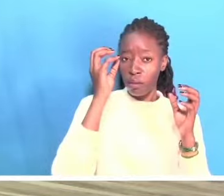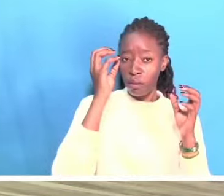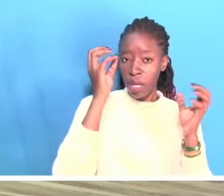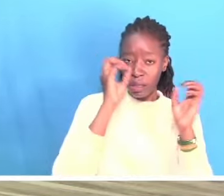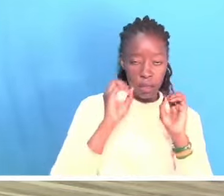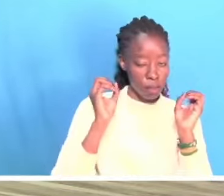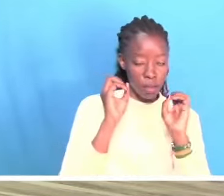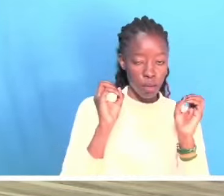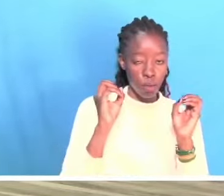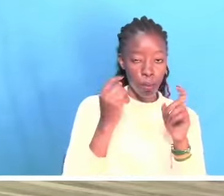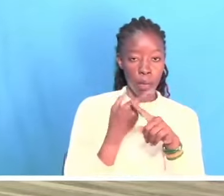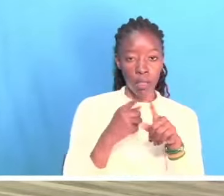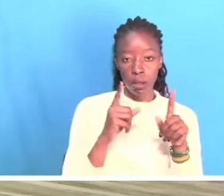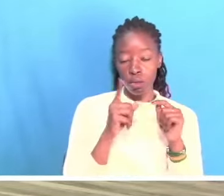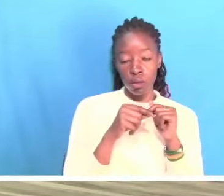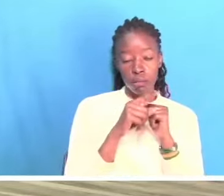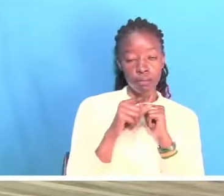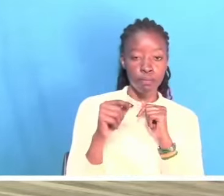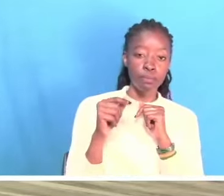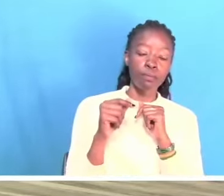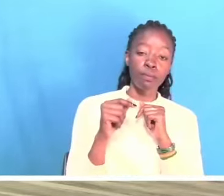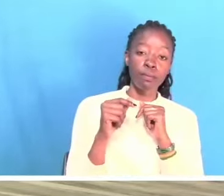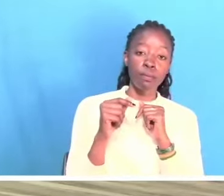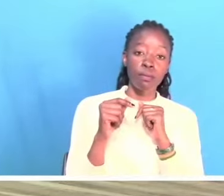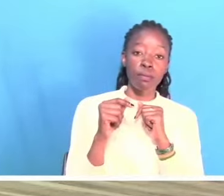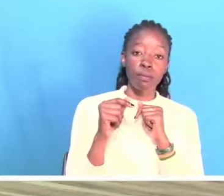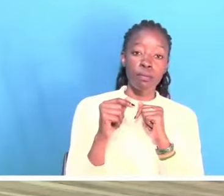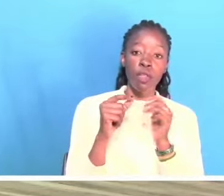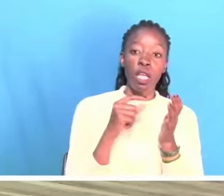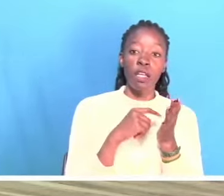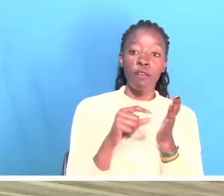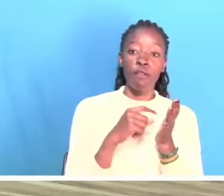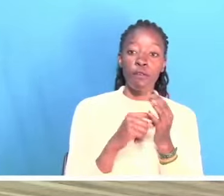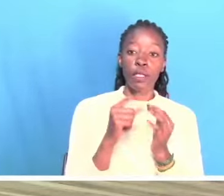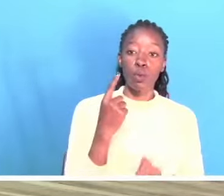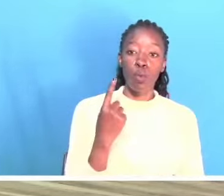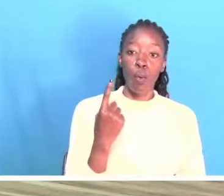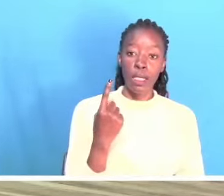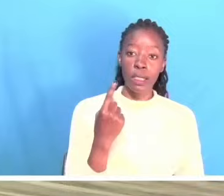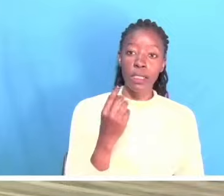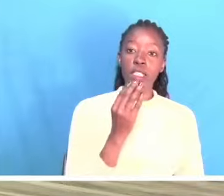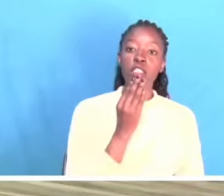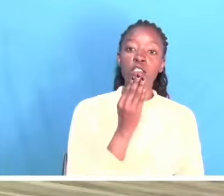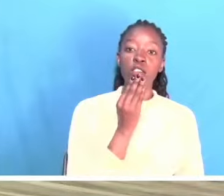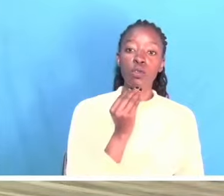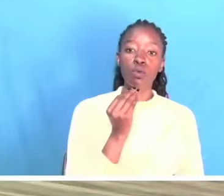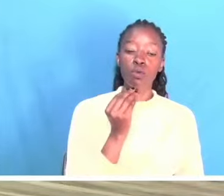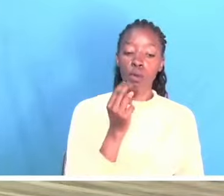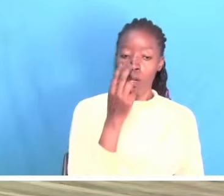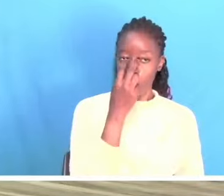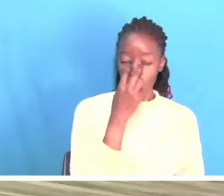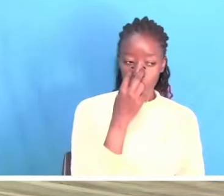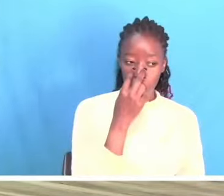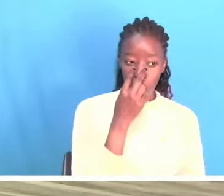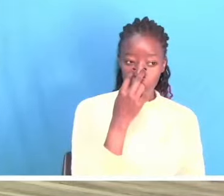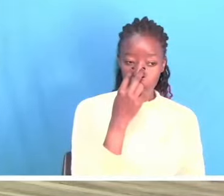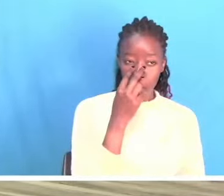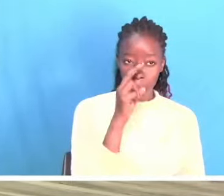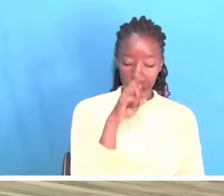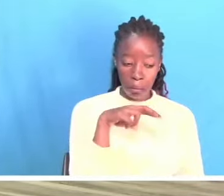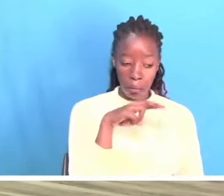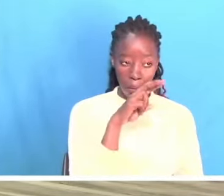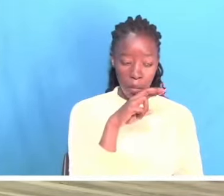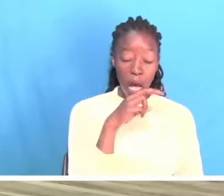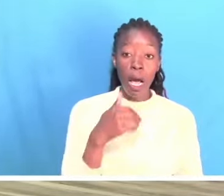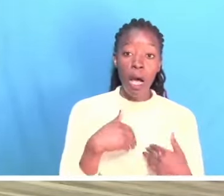disobedience. So, in verse 1, Jews look down on the Gentiles. We see Jews looking